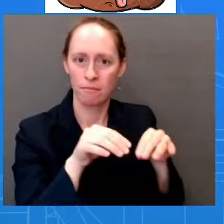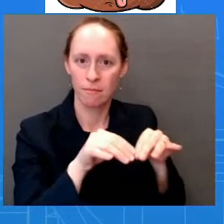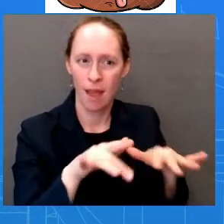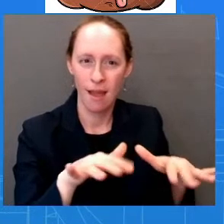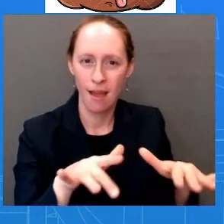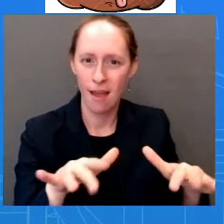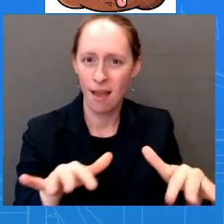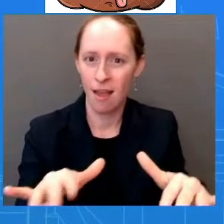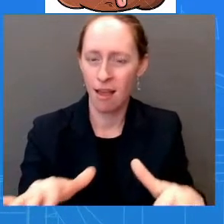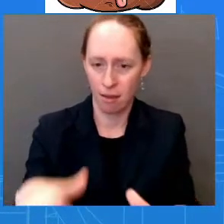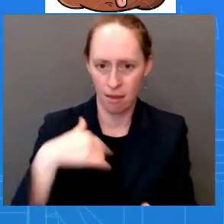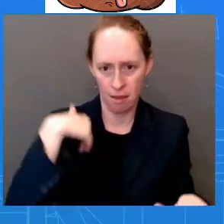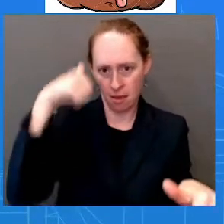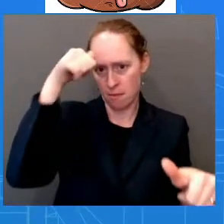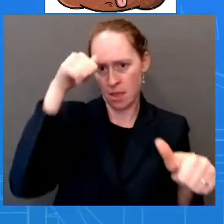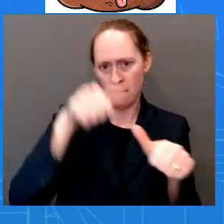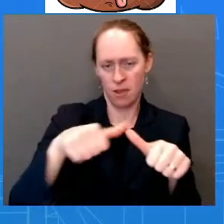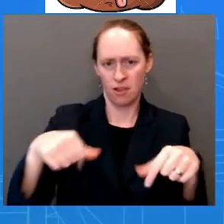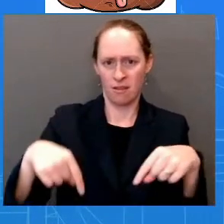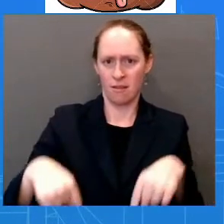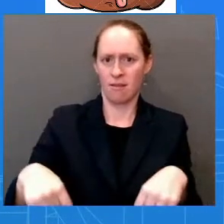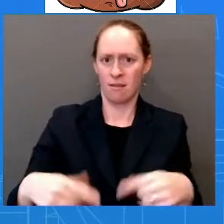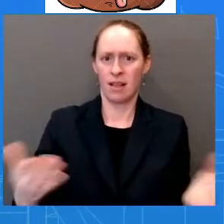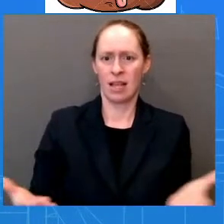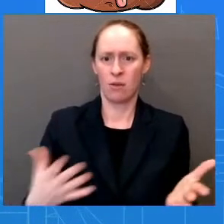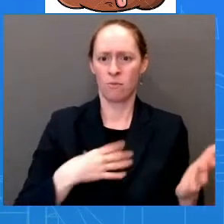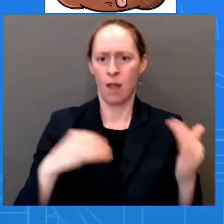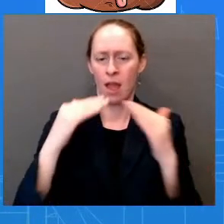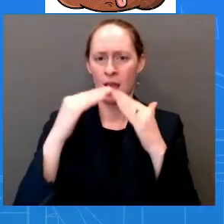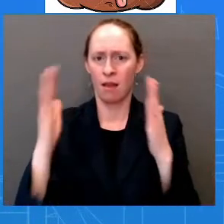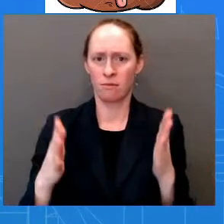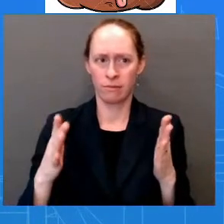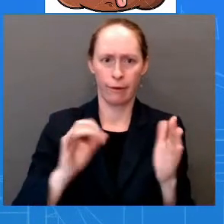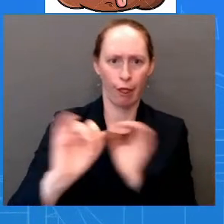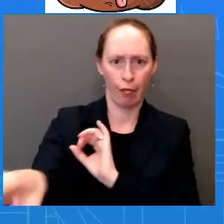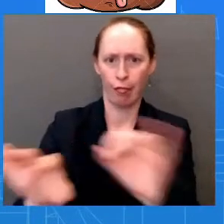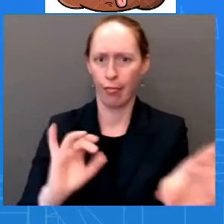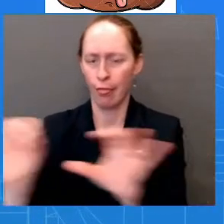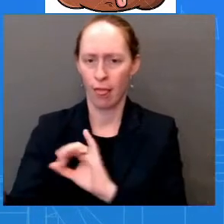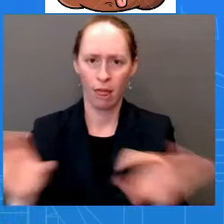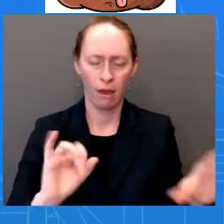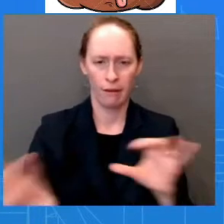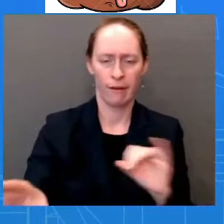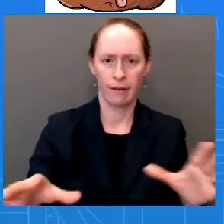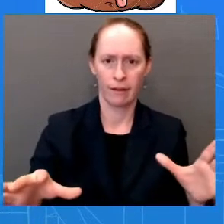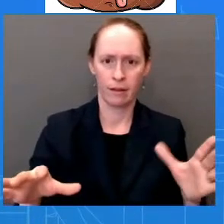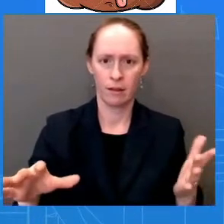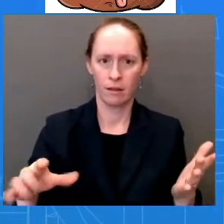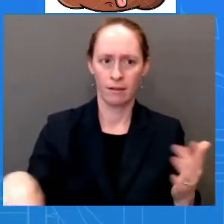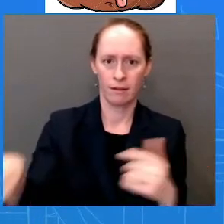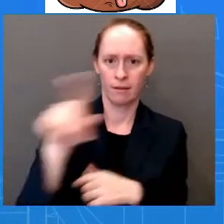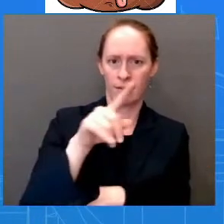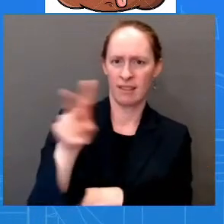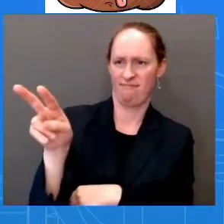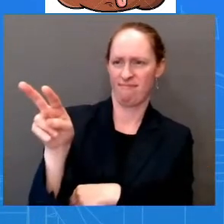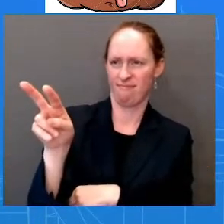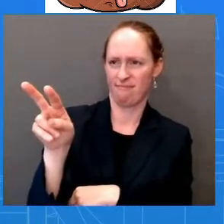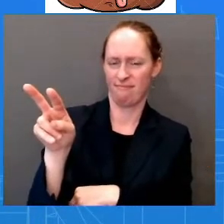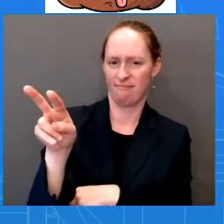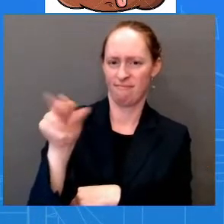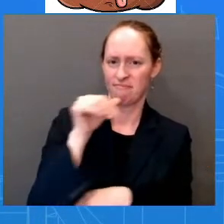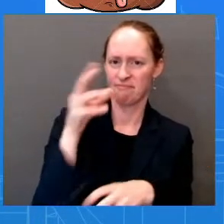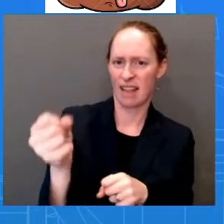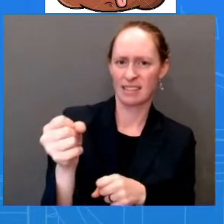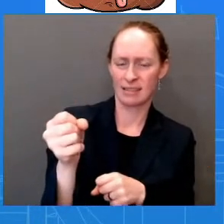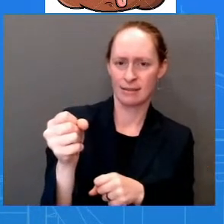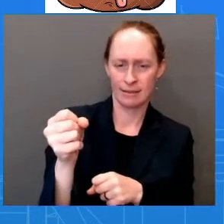trust, and how you're going to take that message forward in future pandemics, and the importance of trust, and how you would advise Dr.